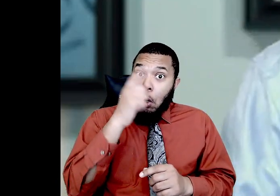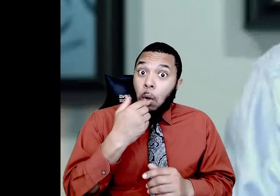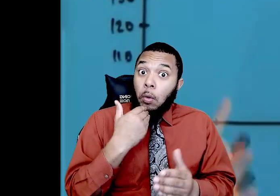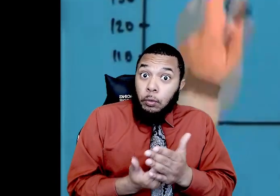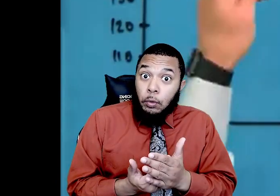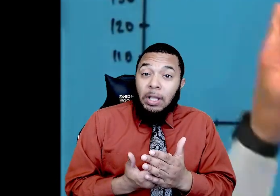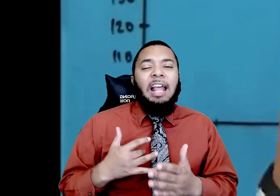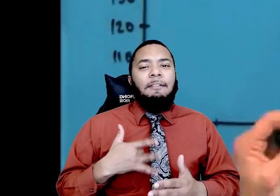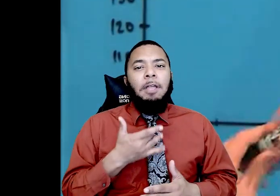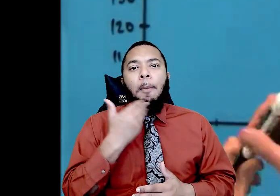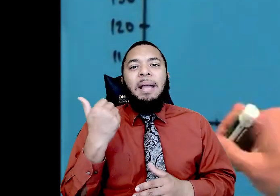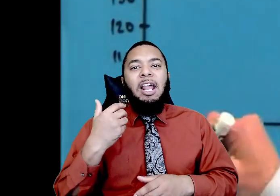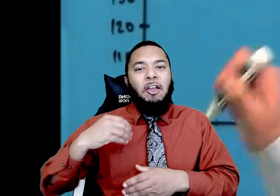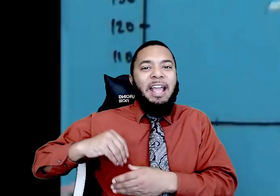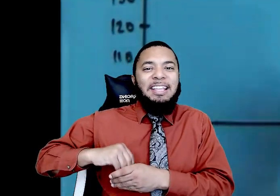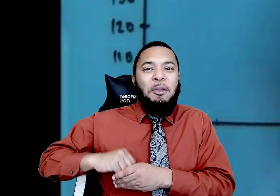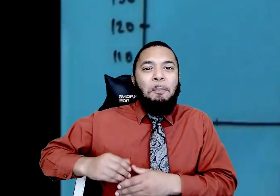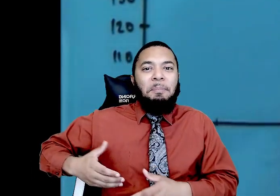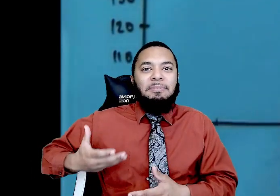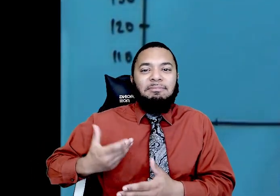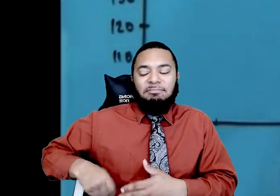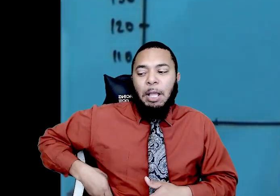this. So compound interest